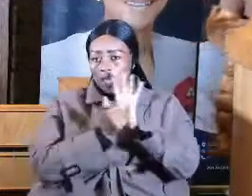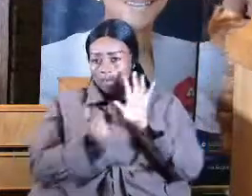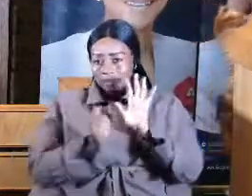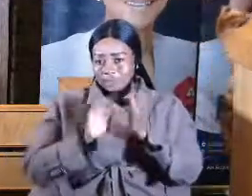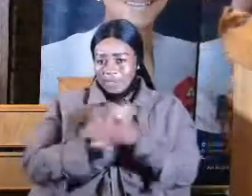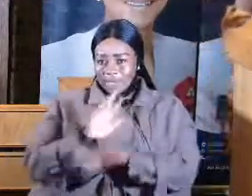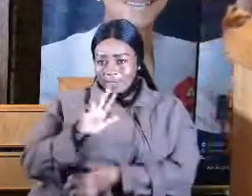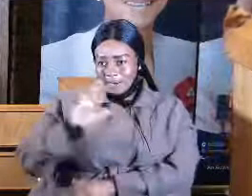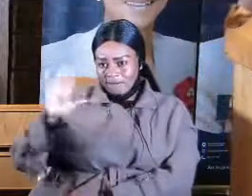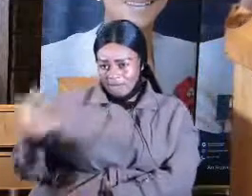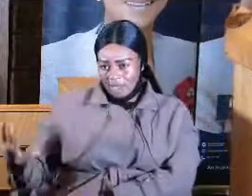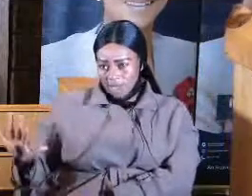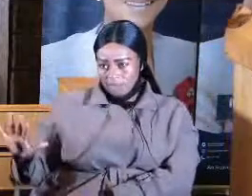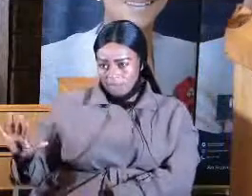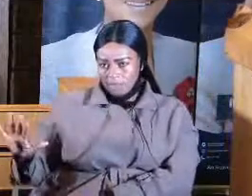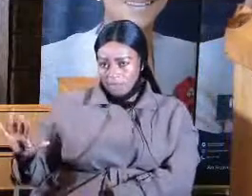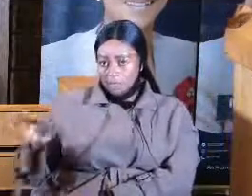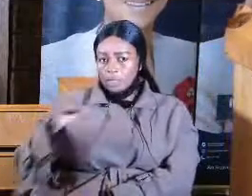was. Therefore,